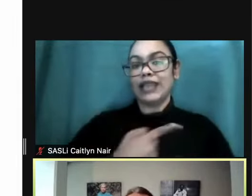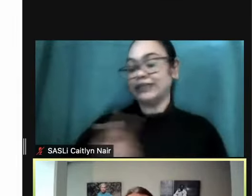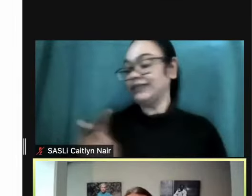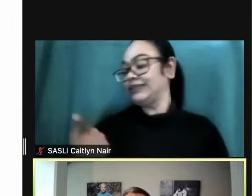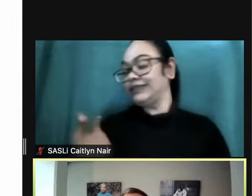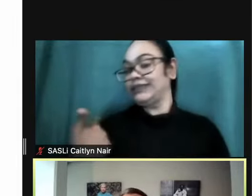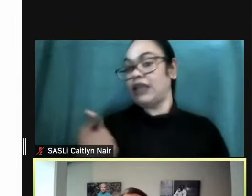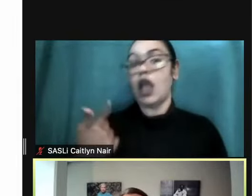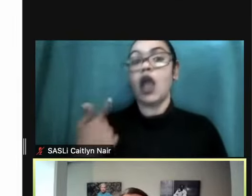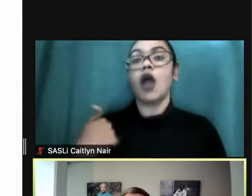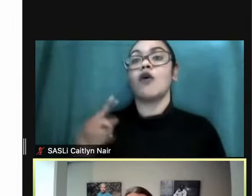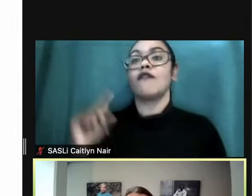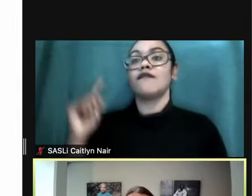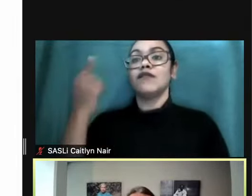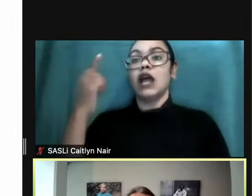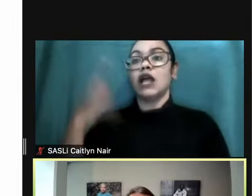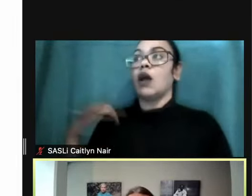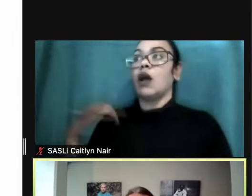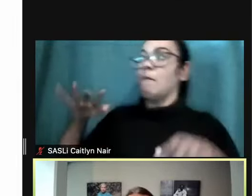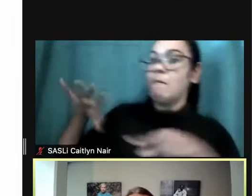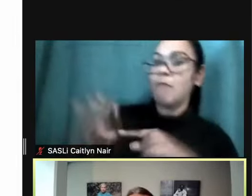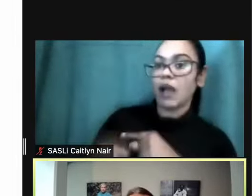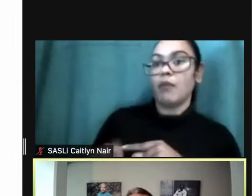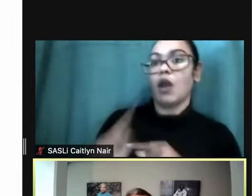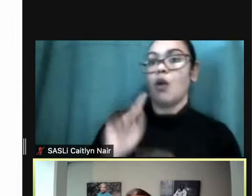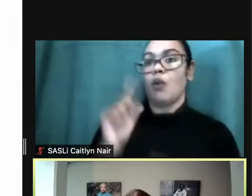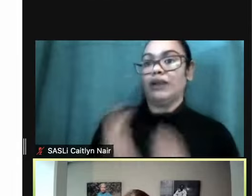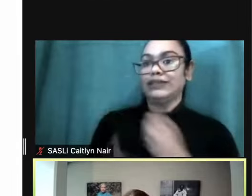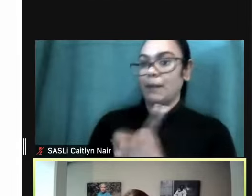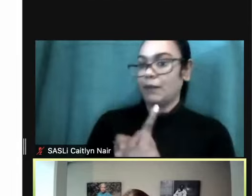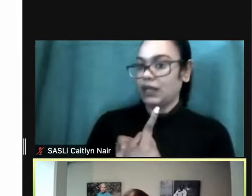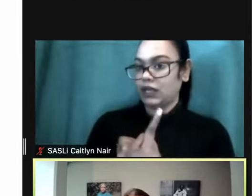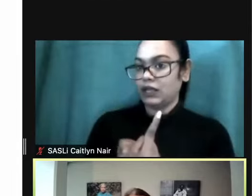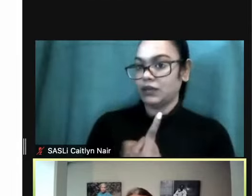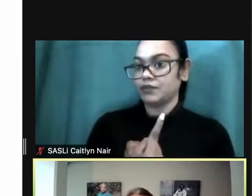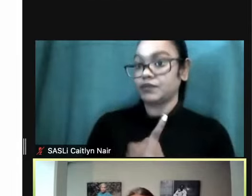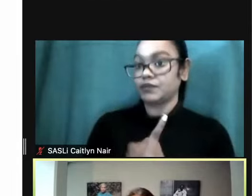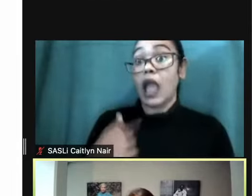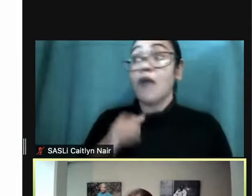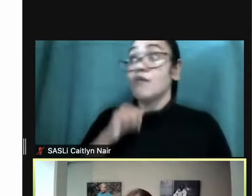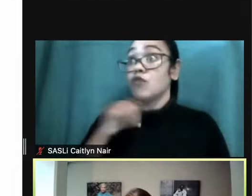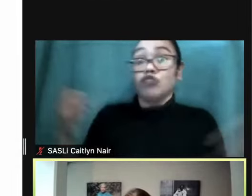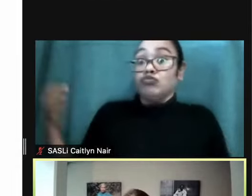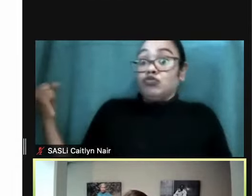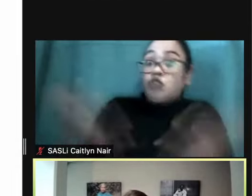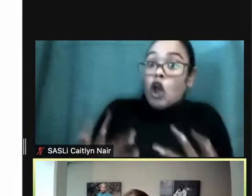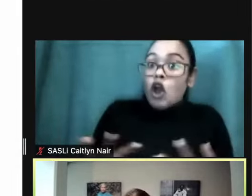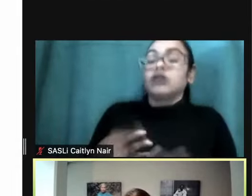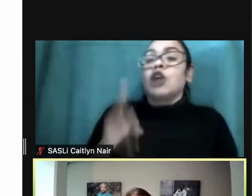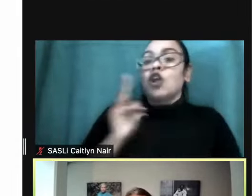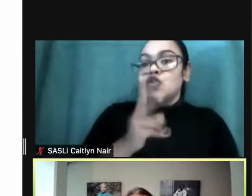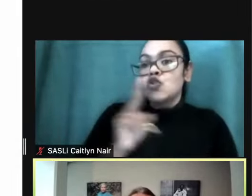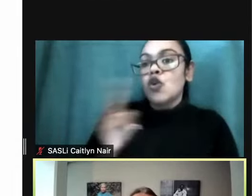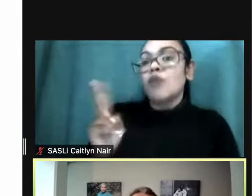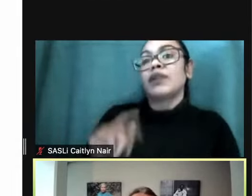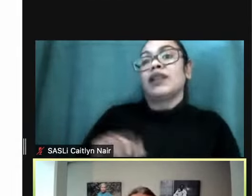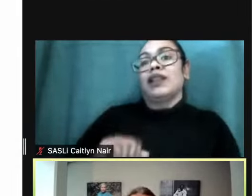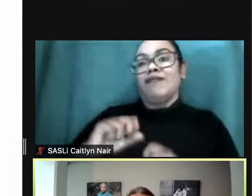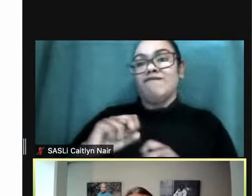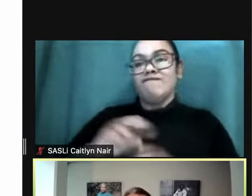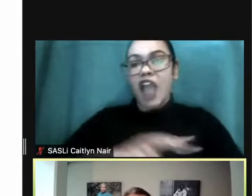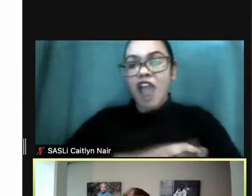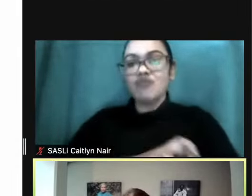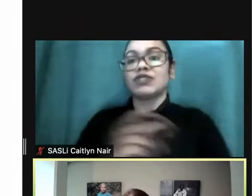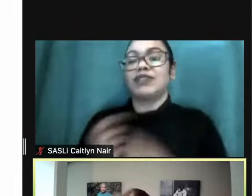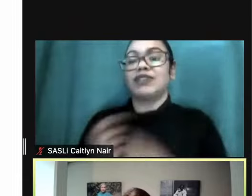about like first signs of fast increase of case in Gauteng. Yeah, not surprised normally how this virus normally emerge back.